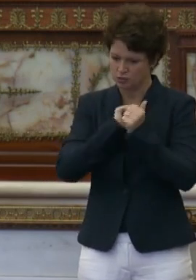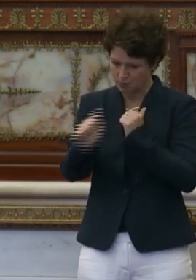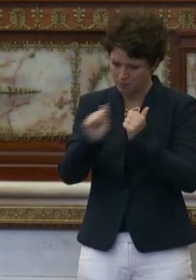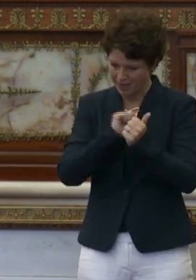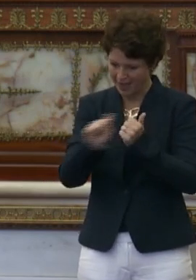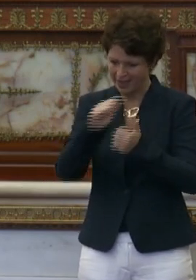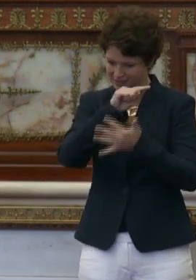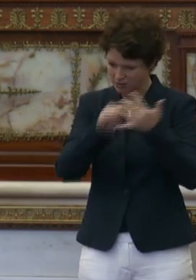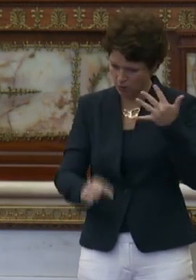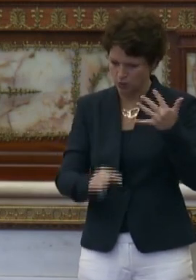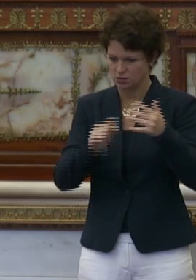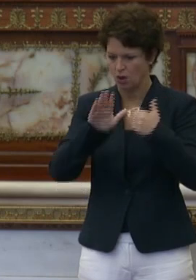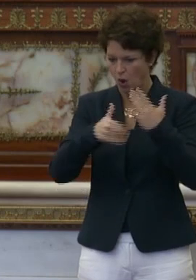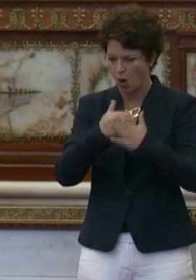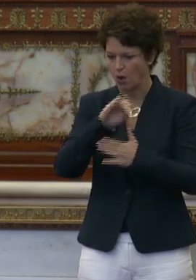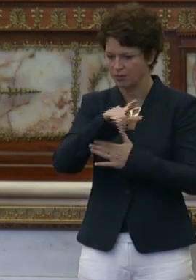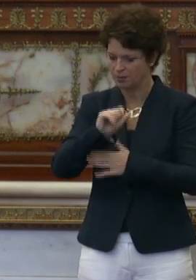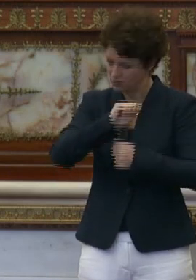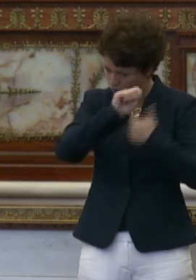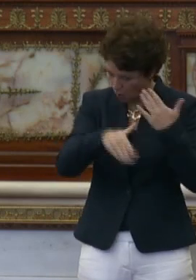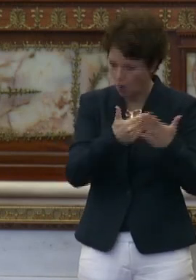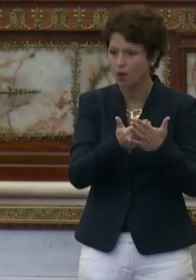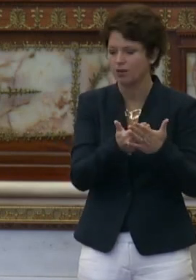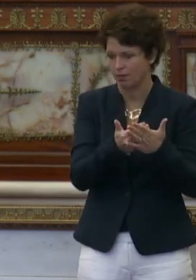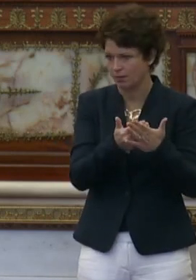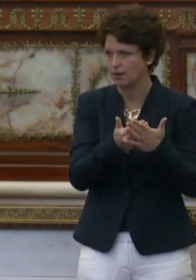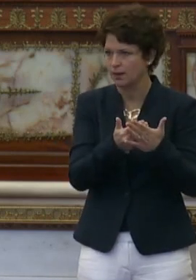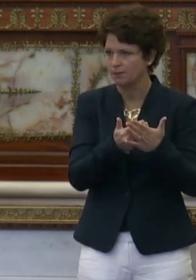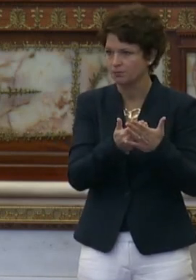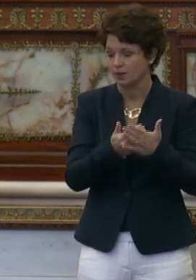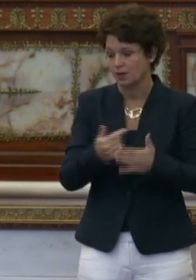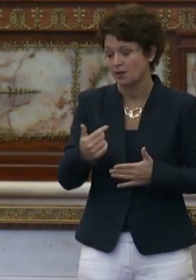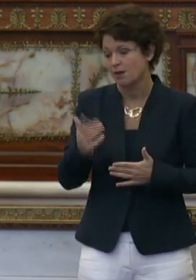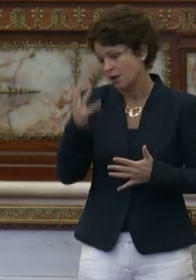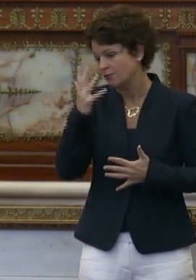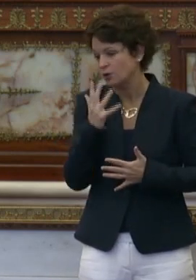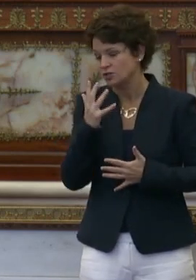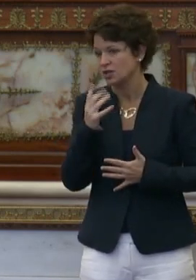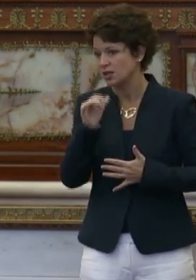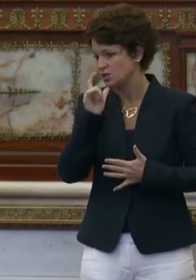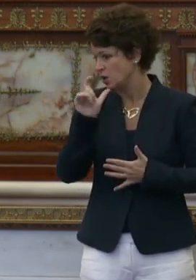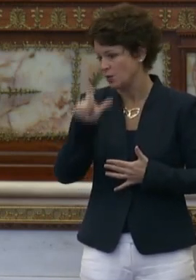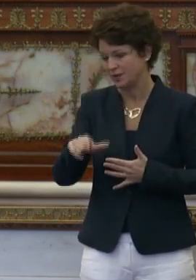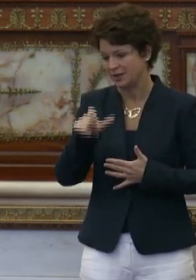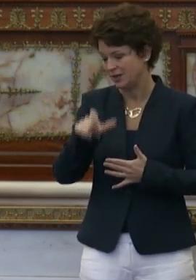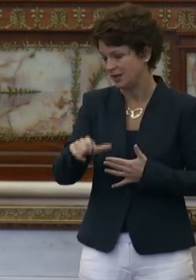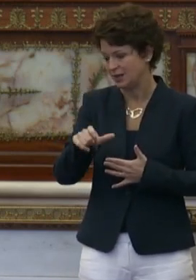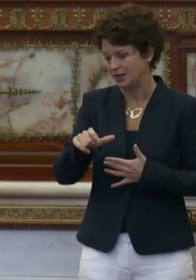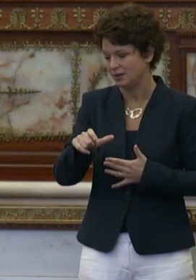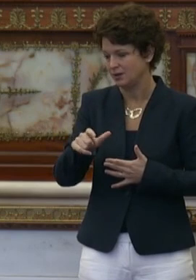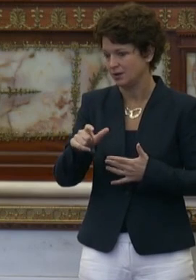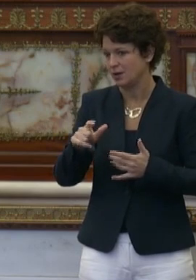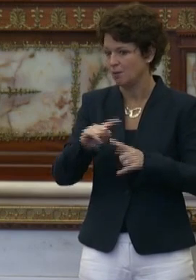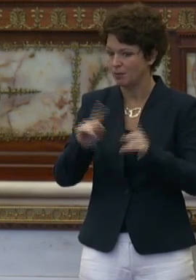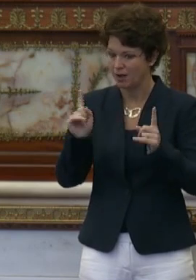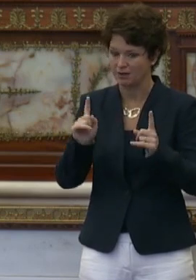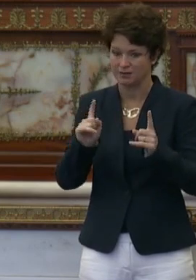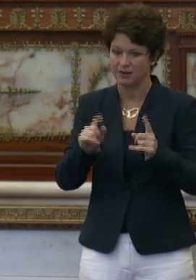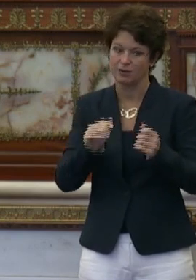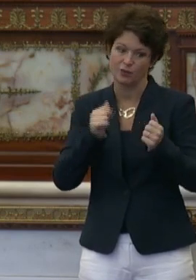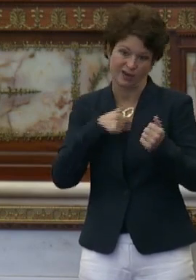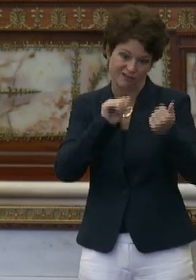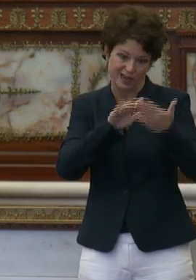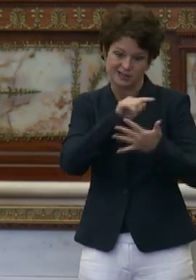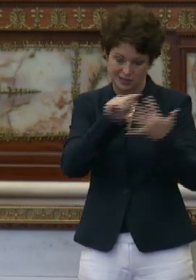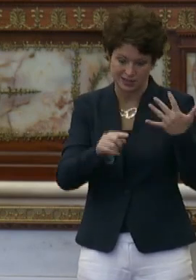this package of bills, all of them, which unfortunately wouldn't even meet the degree of threats we're faced with.